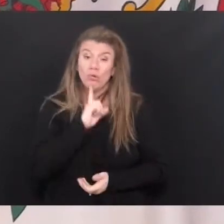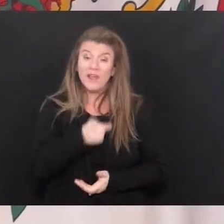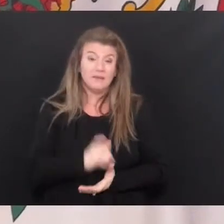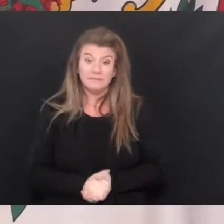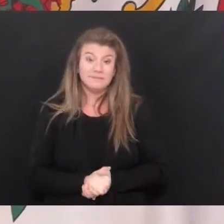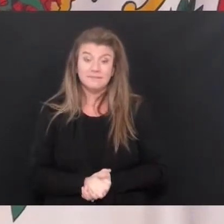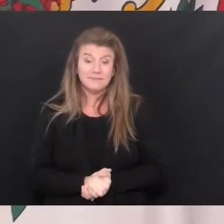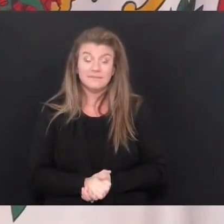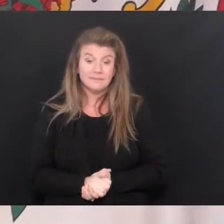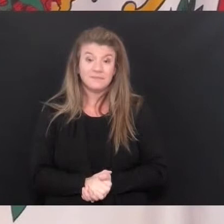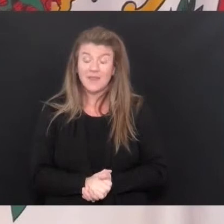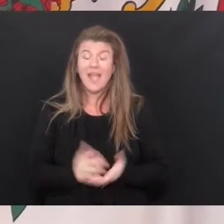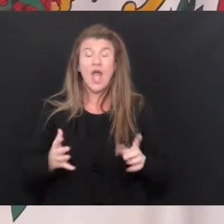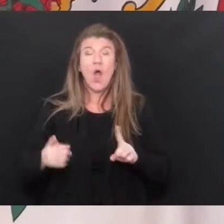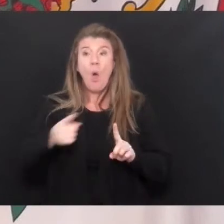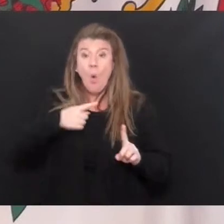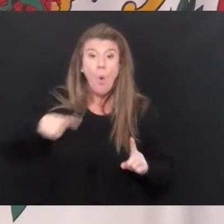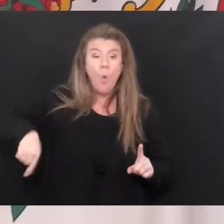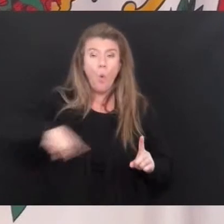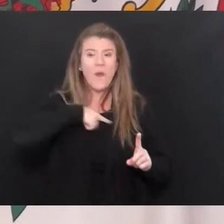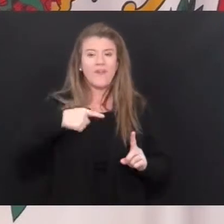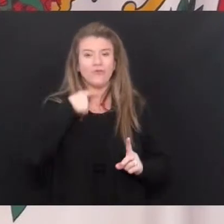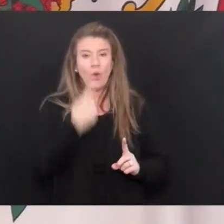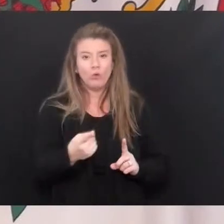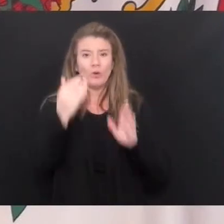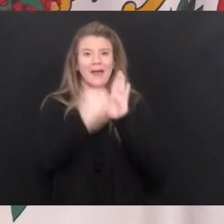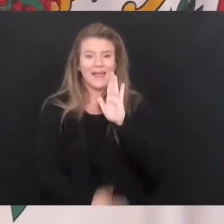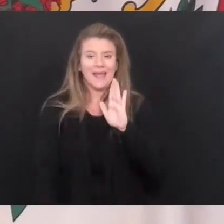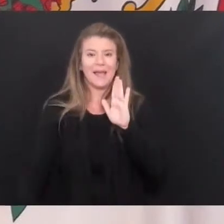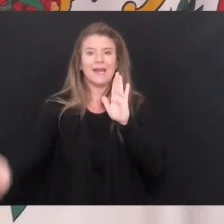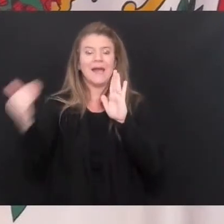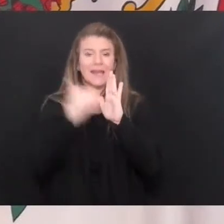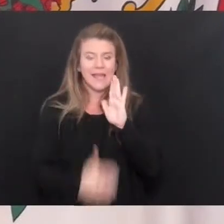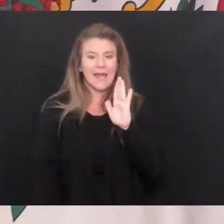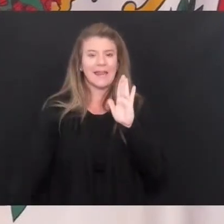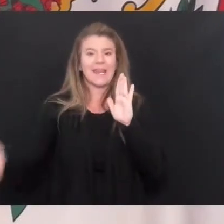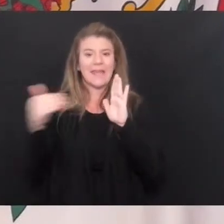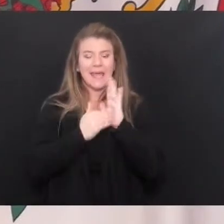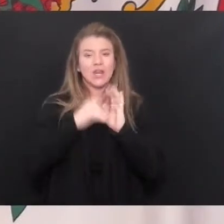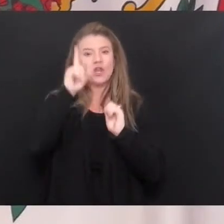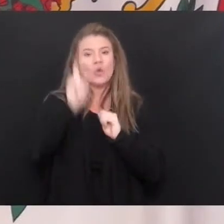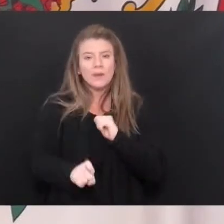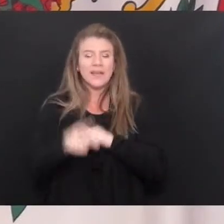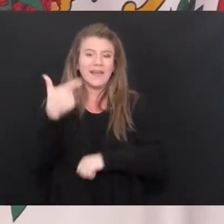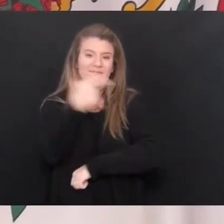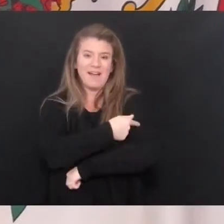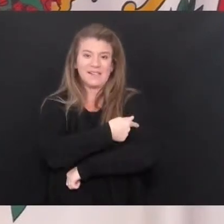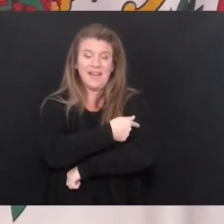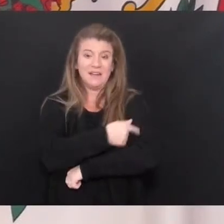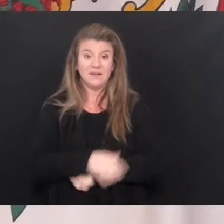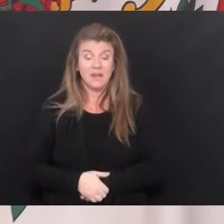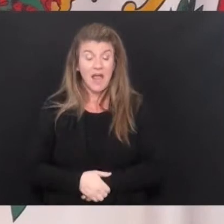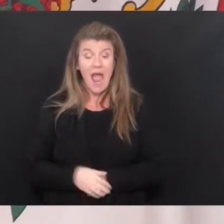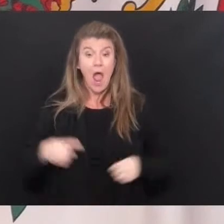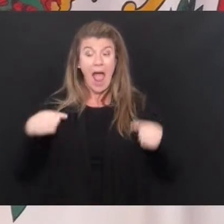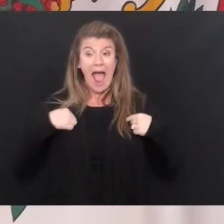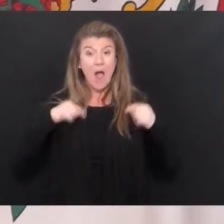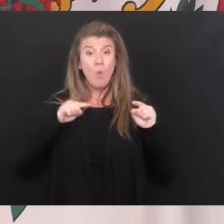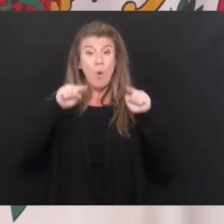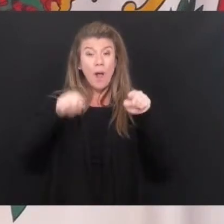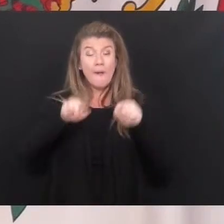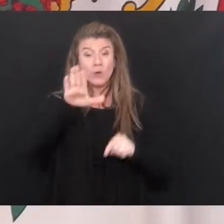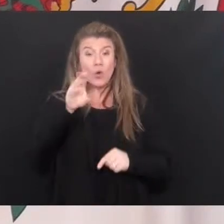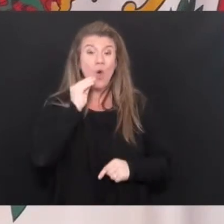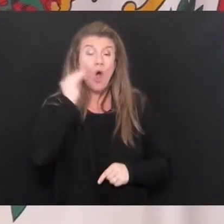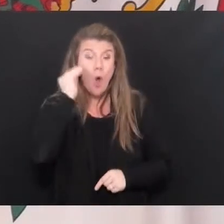truly, we have told you over and over, West Virginia, you've got to get vaccinated. We have said we'll come to your house, your